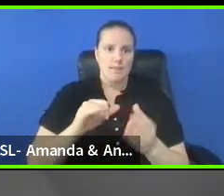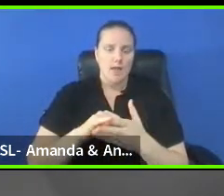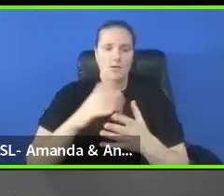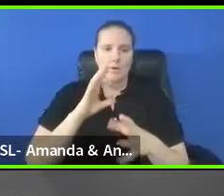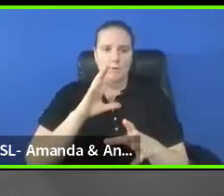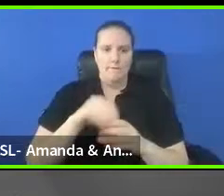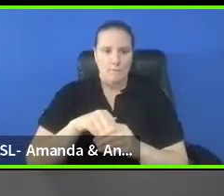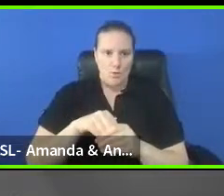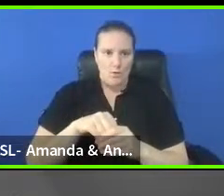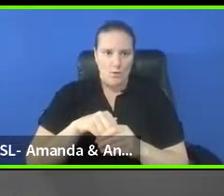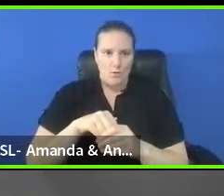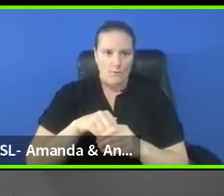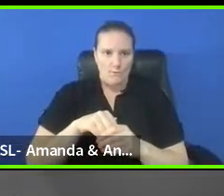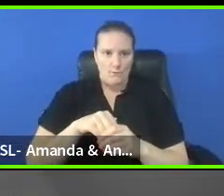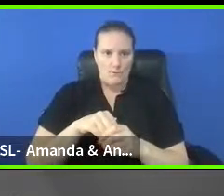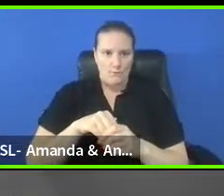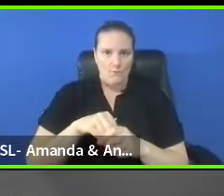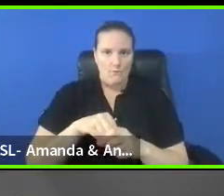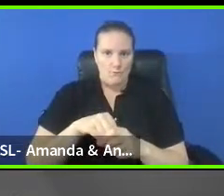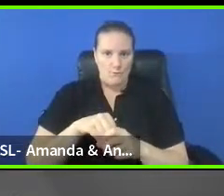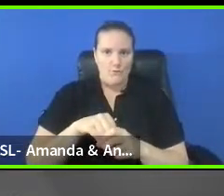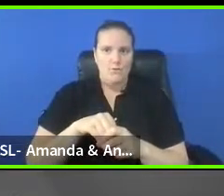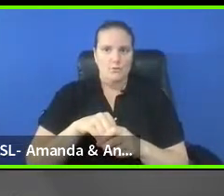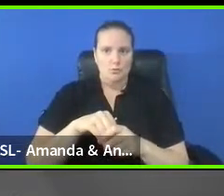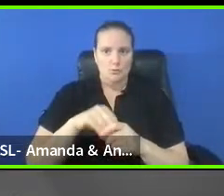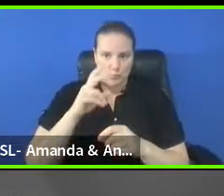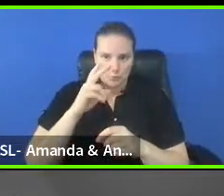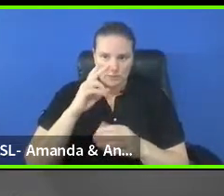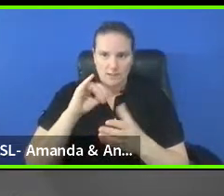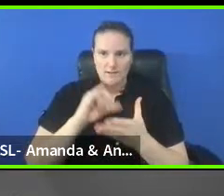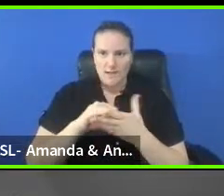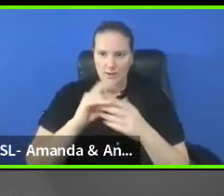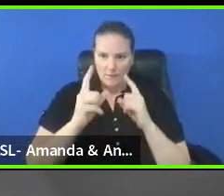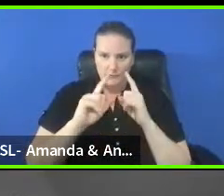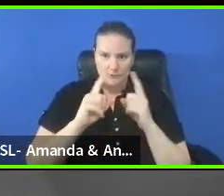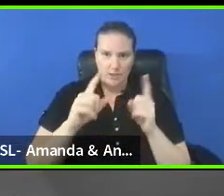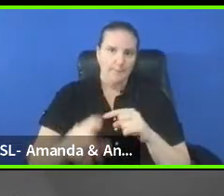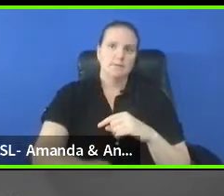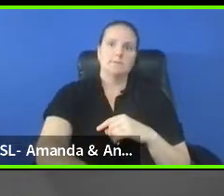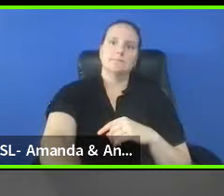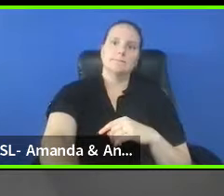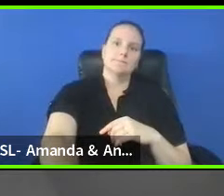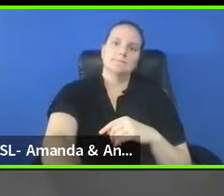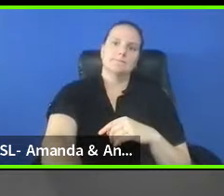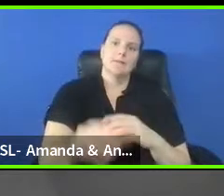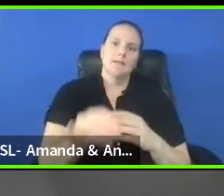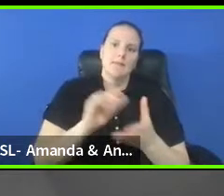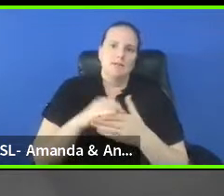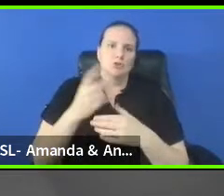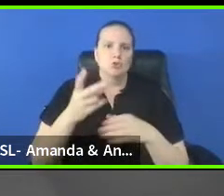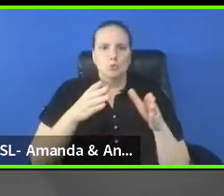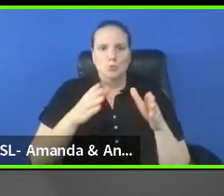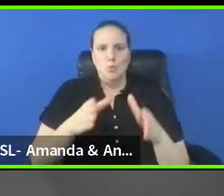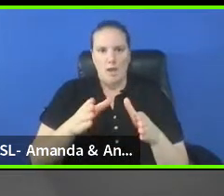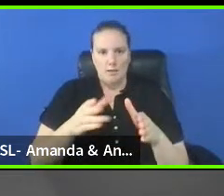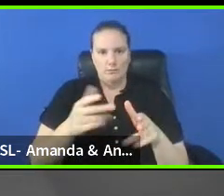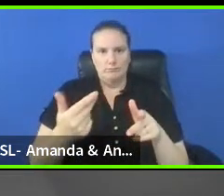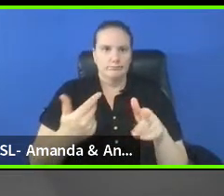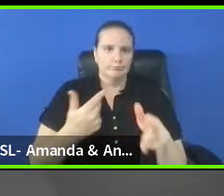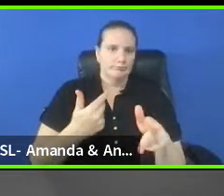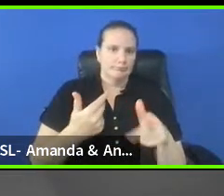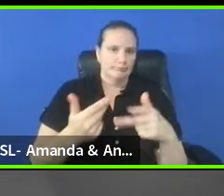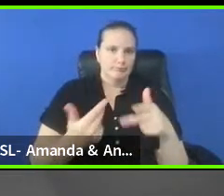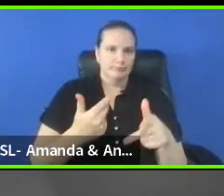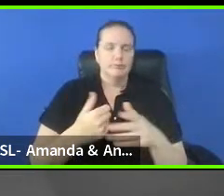be there to see that conversation happens and it's a two-way street, because obviously it's a delicate